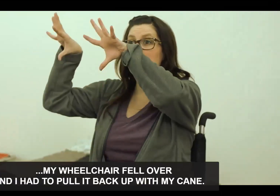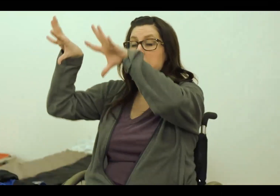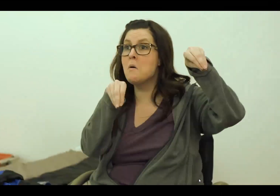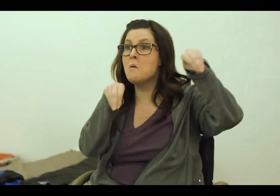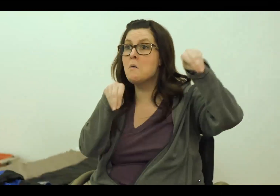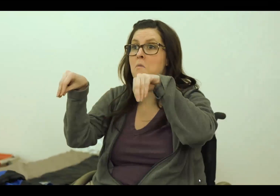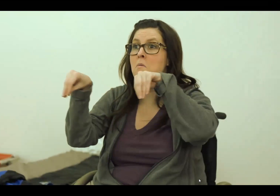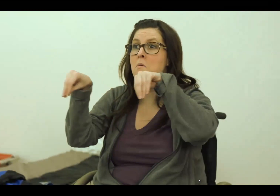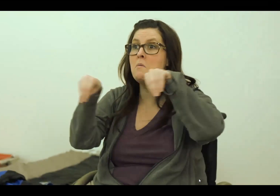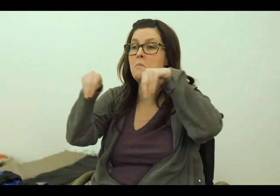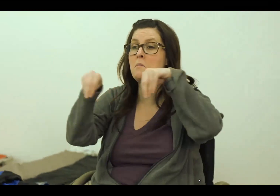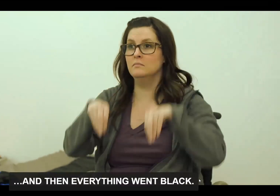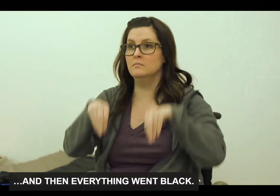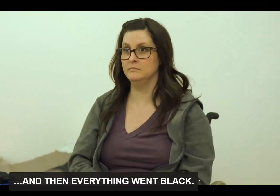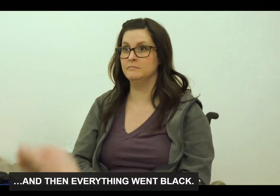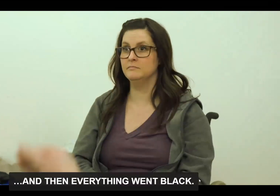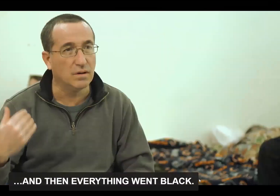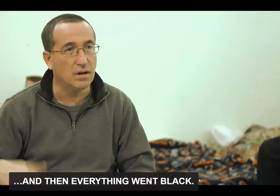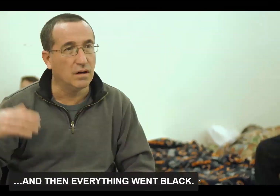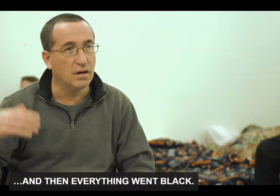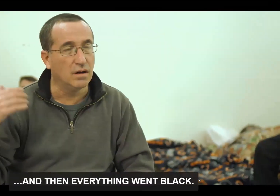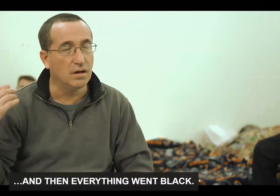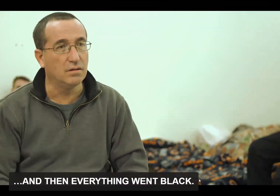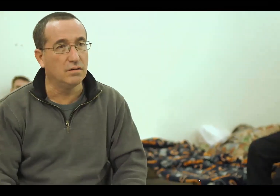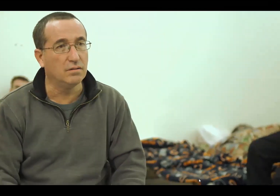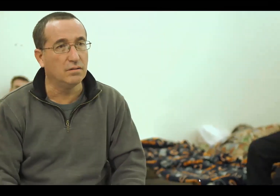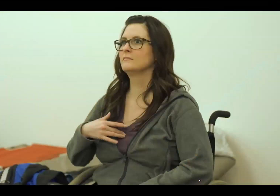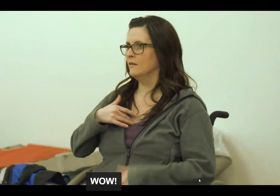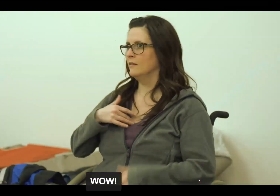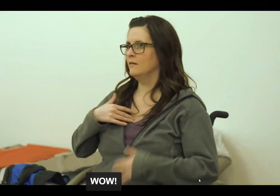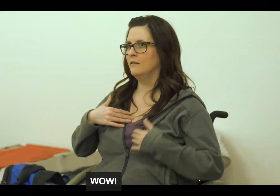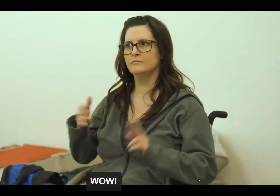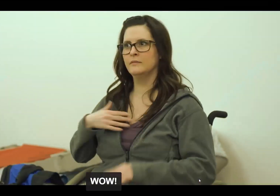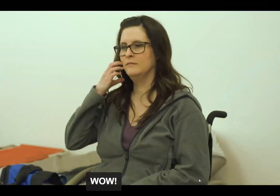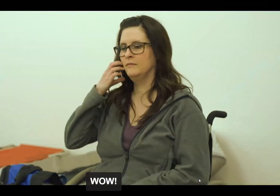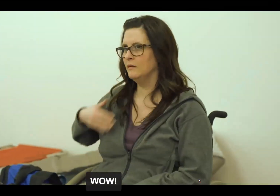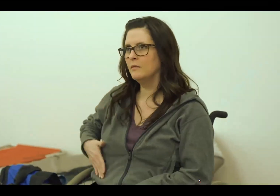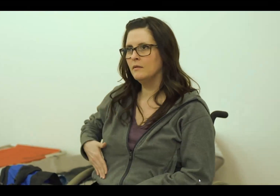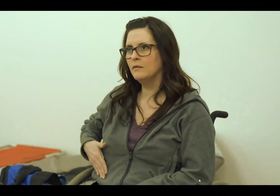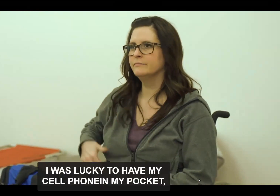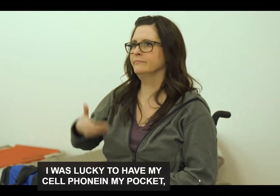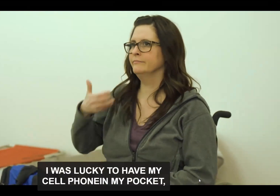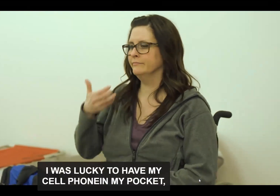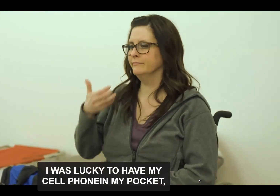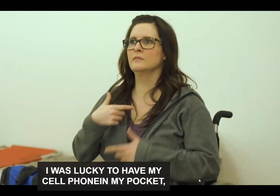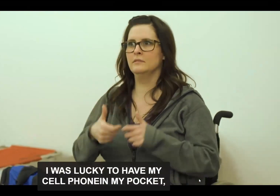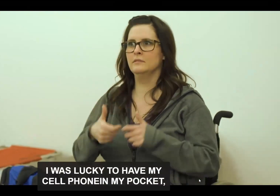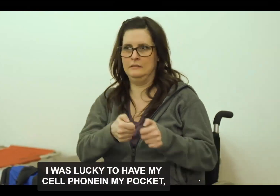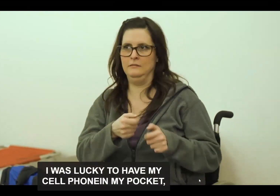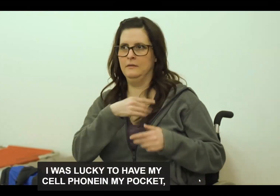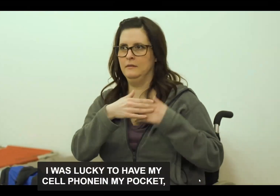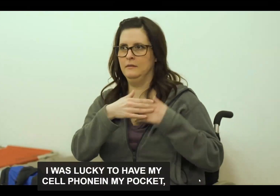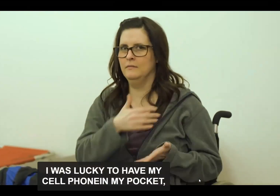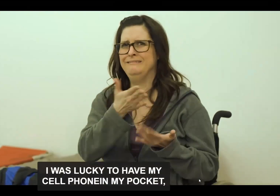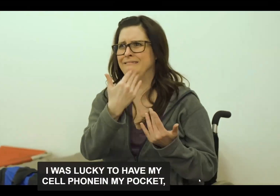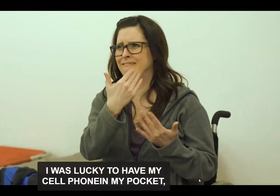And then everything went black. Wow. I was lucky to have my cell phone in my pocket,